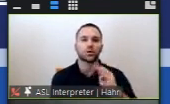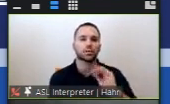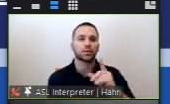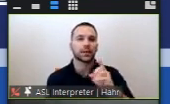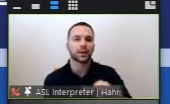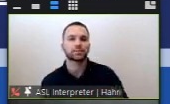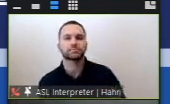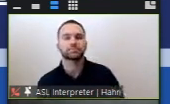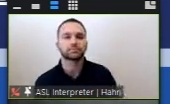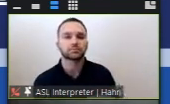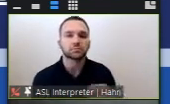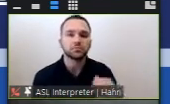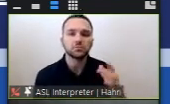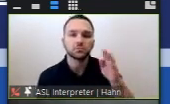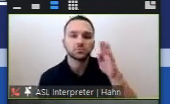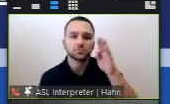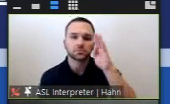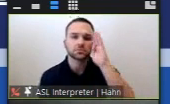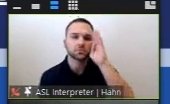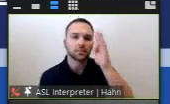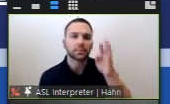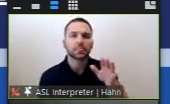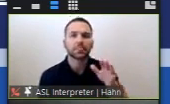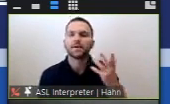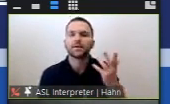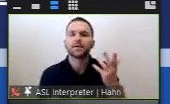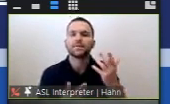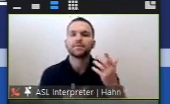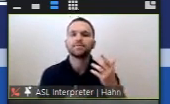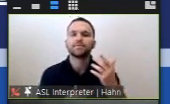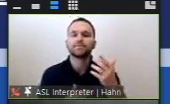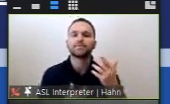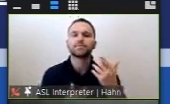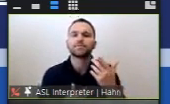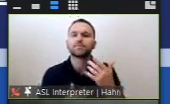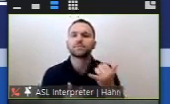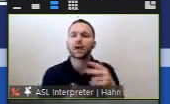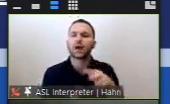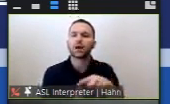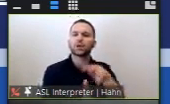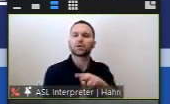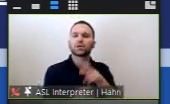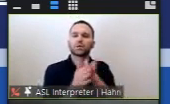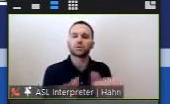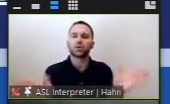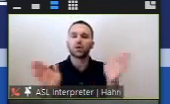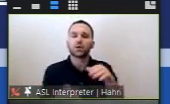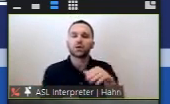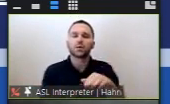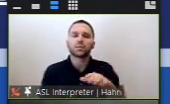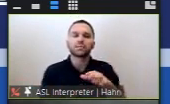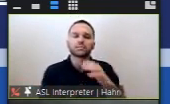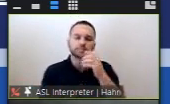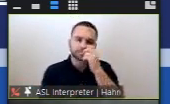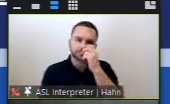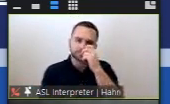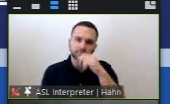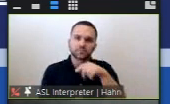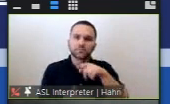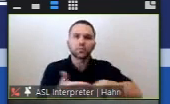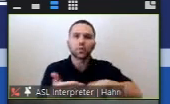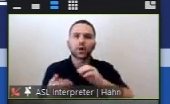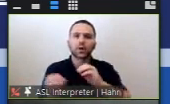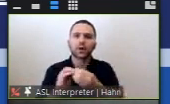I just taking this a little bit more broadly, what metrics will you be